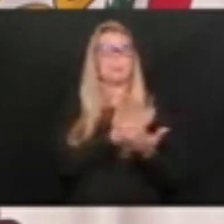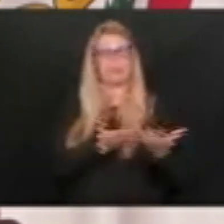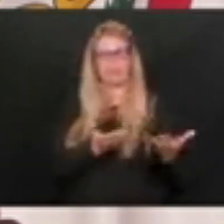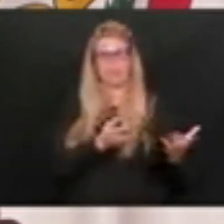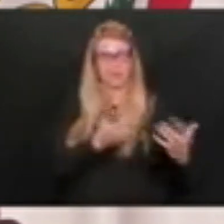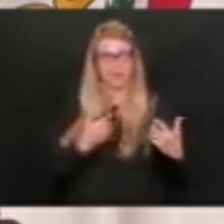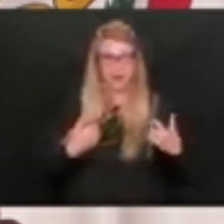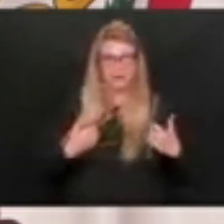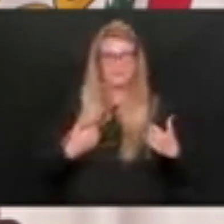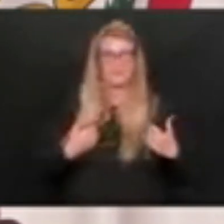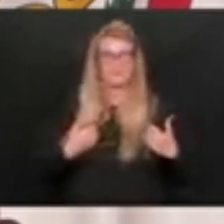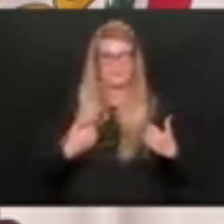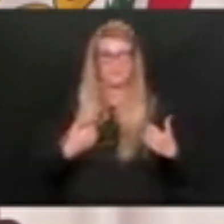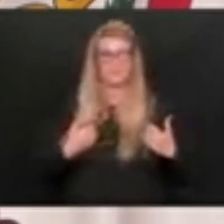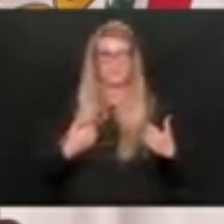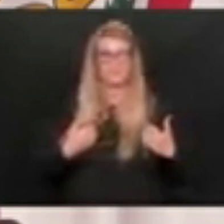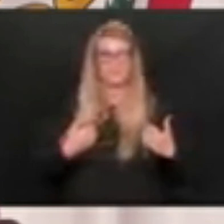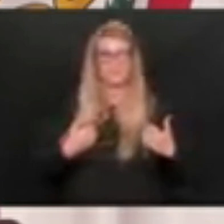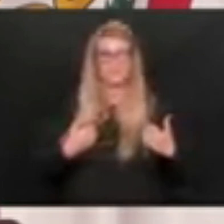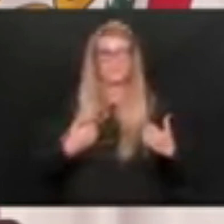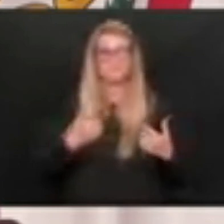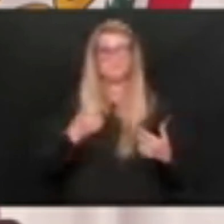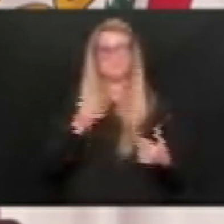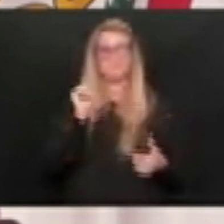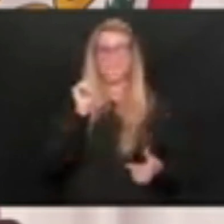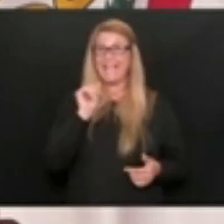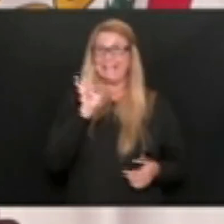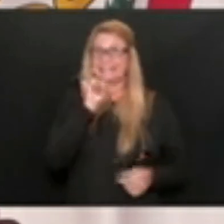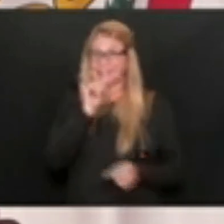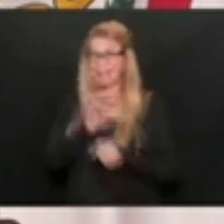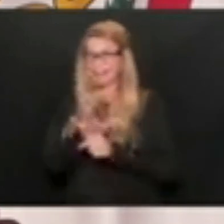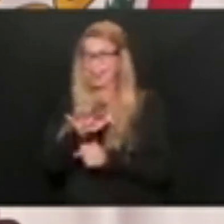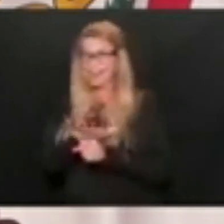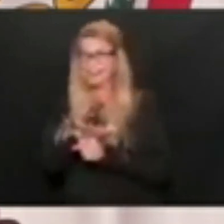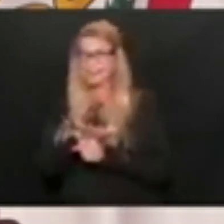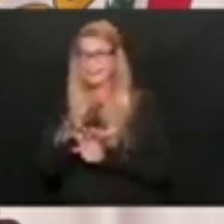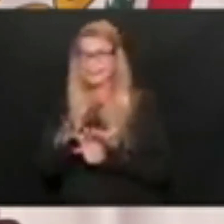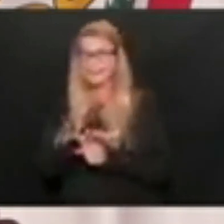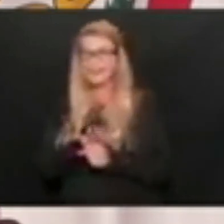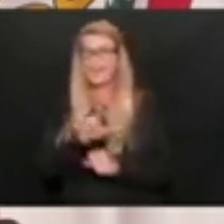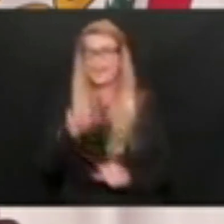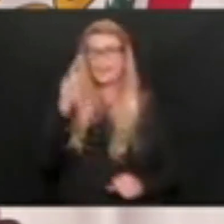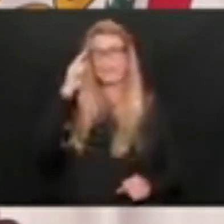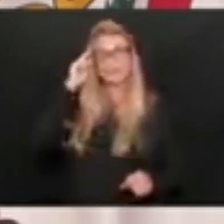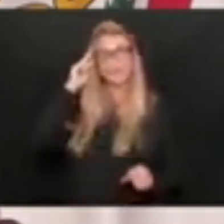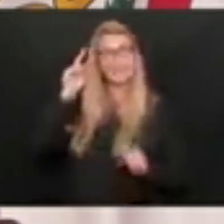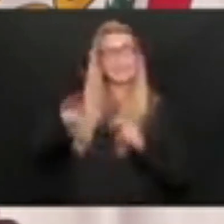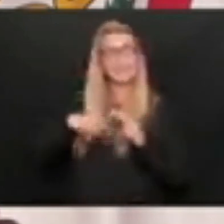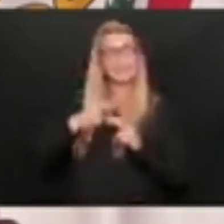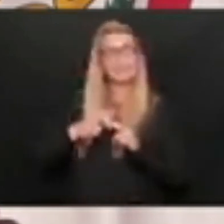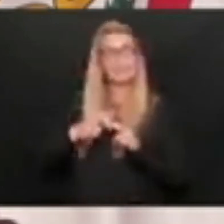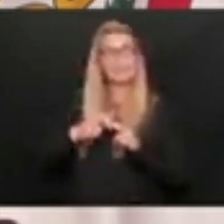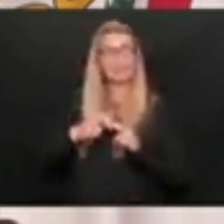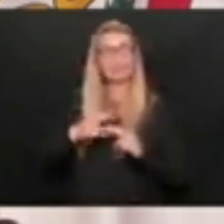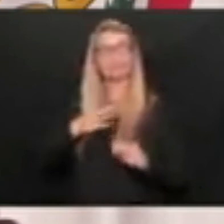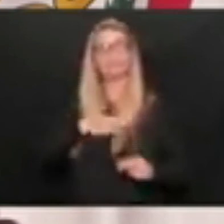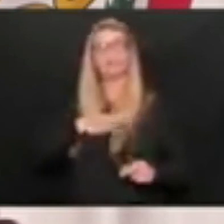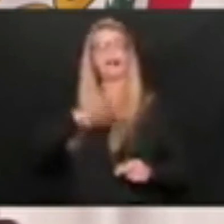sun. Just think about this one. If that's not enough, think about my girls' basketball